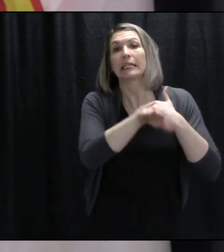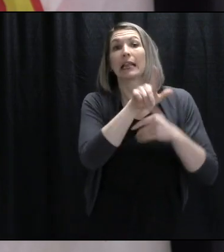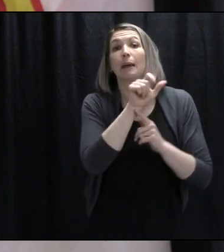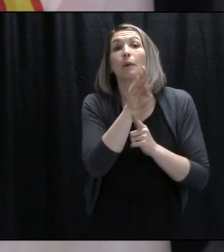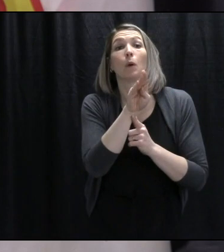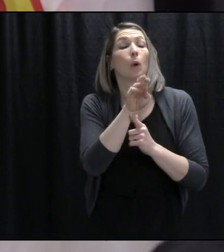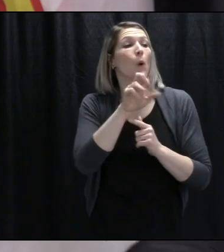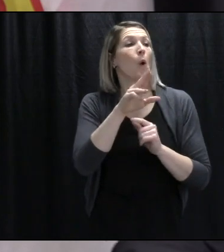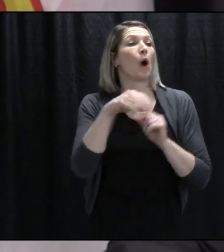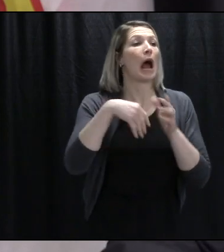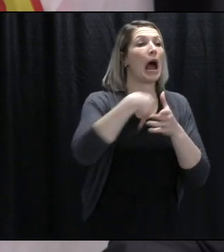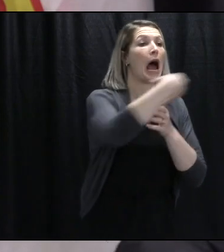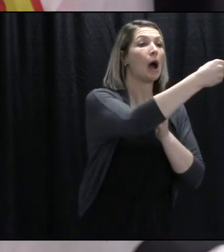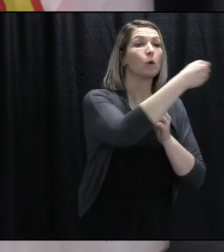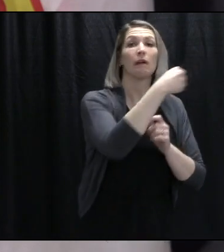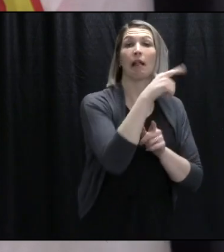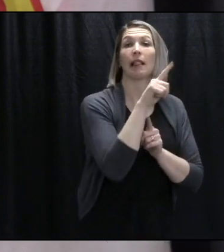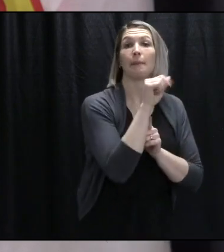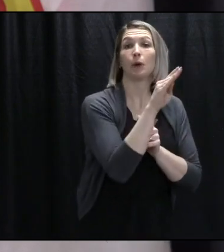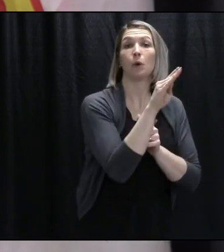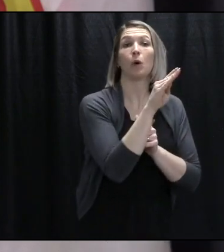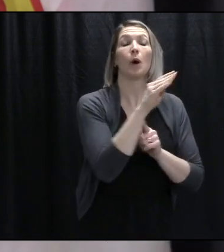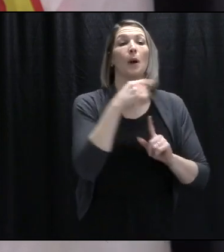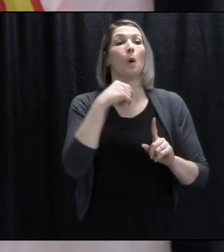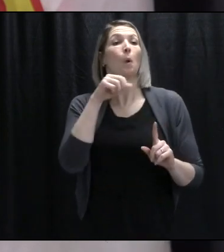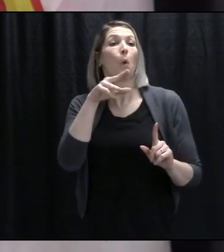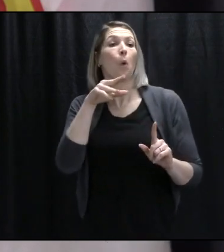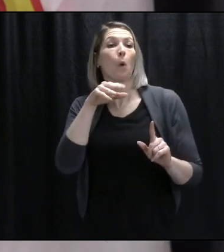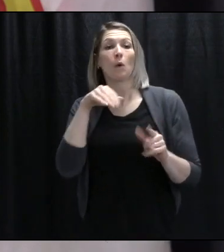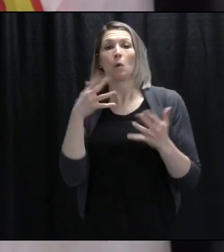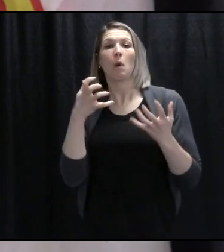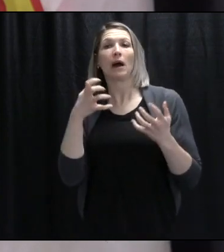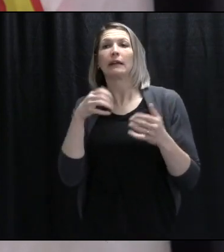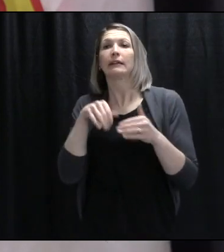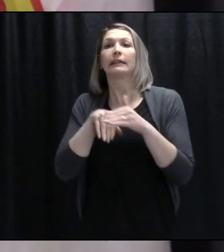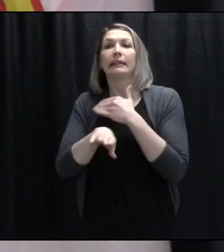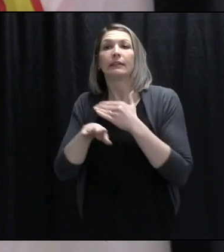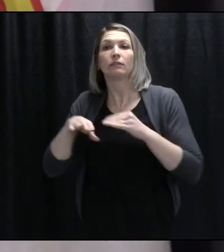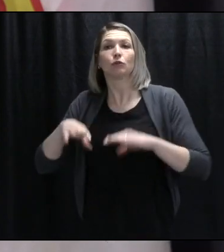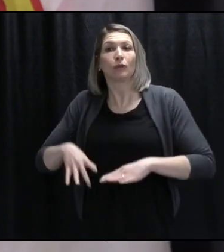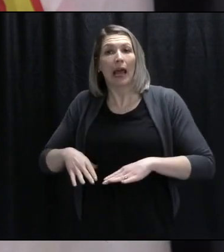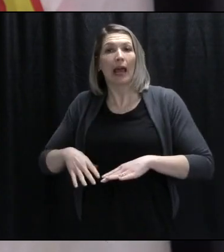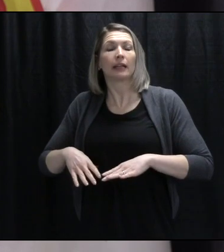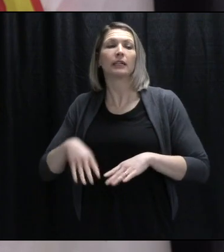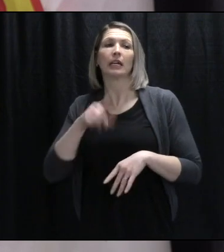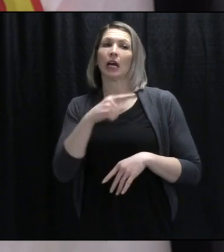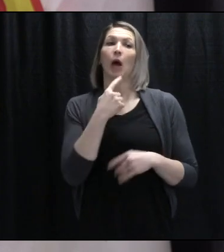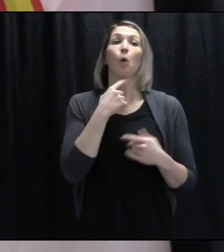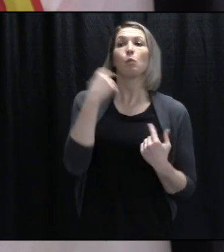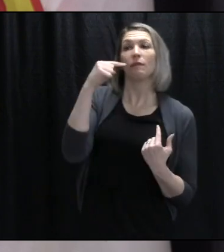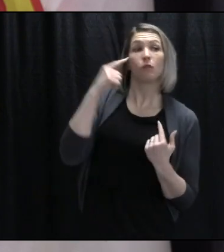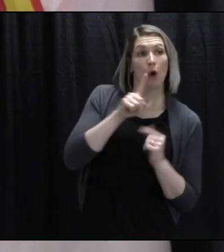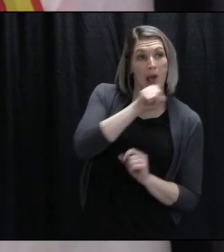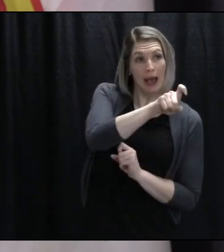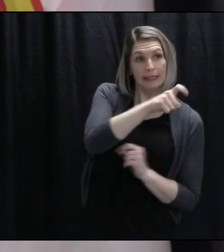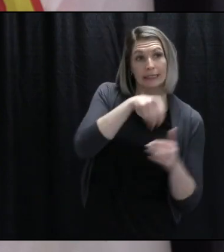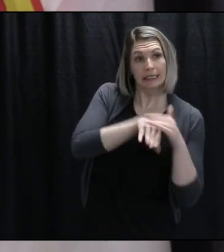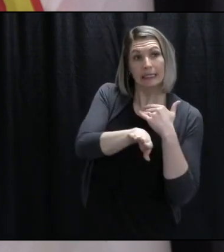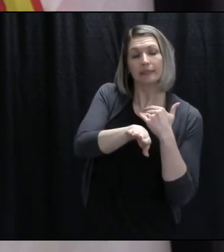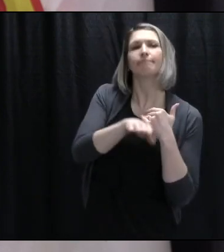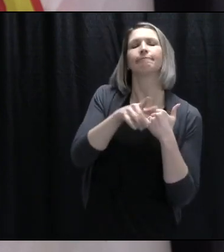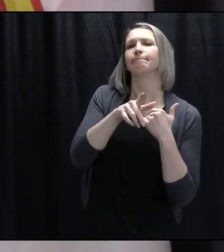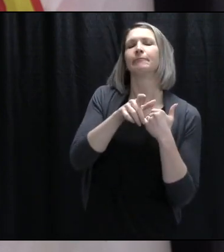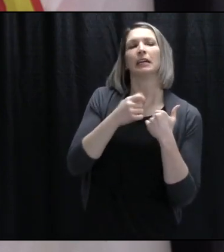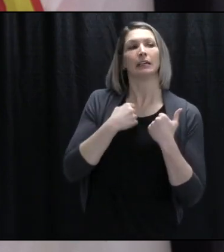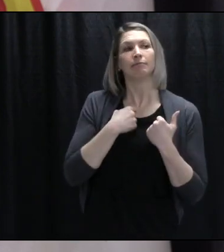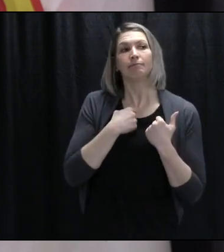around. For those in Labrador who travel by snowmobile, we have suspended grooming operations. Now you might see some